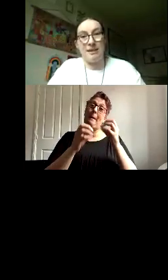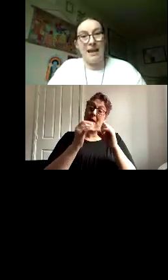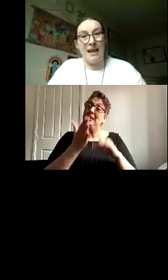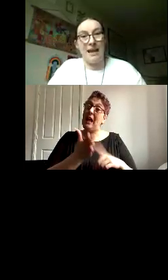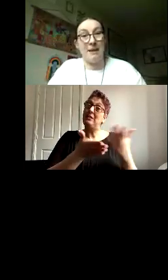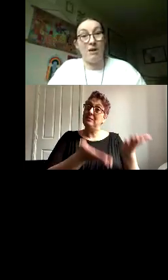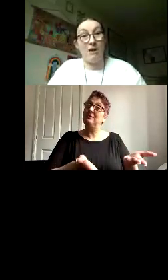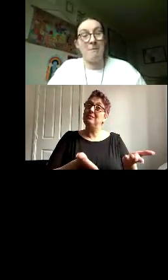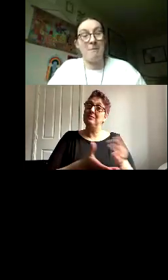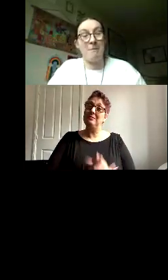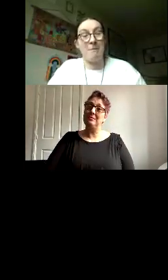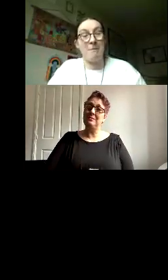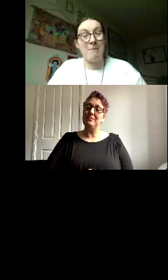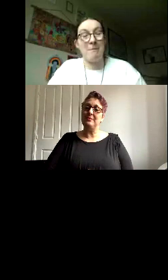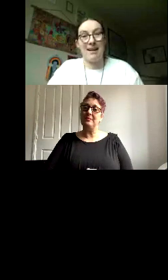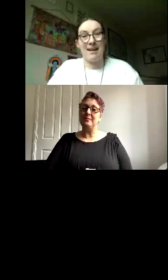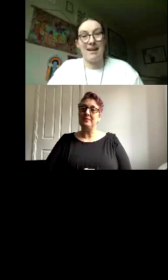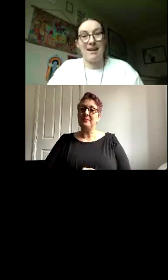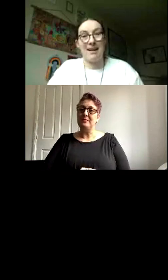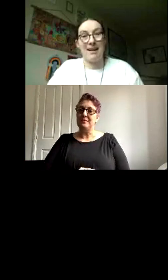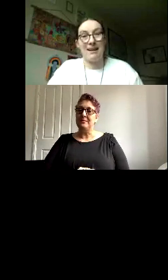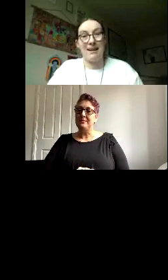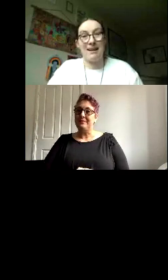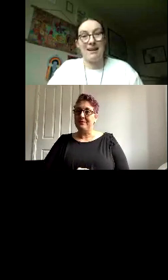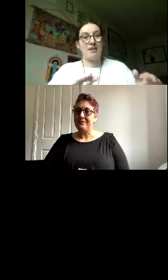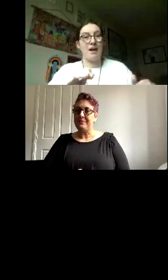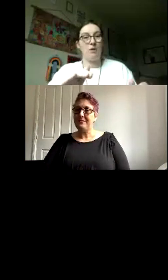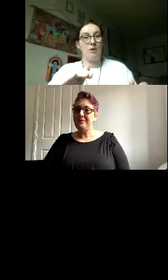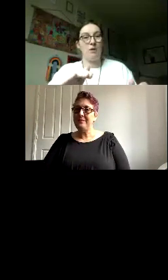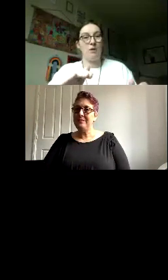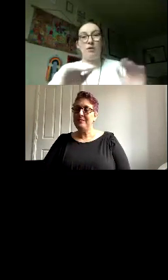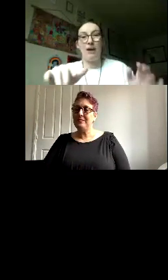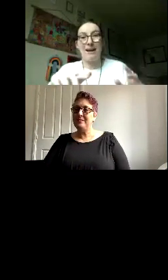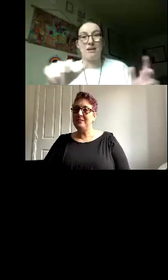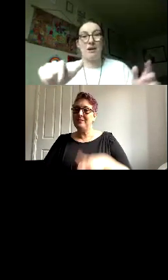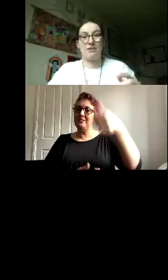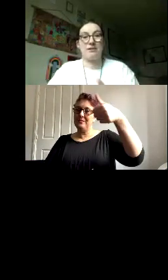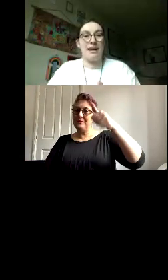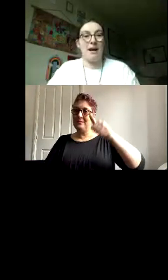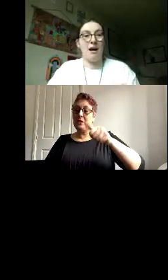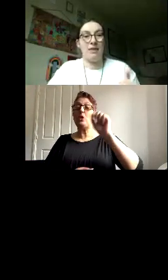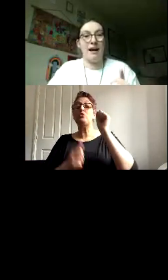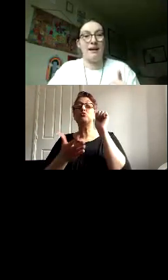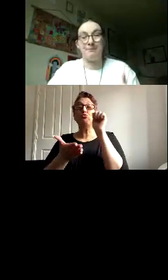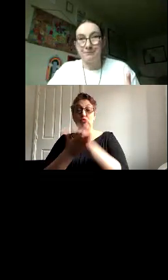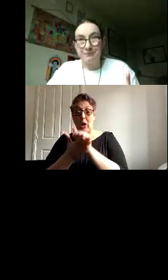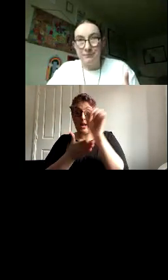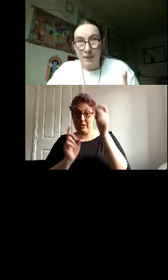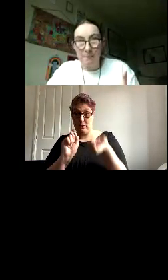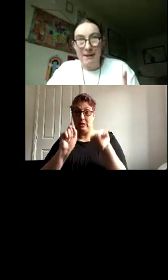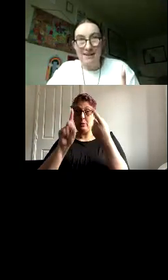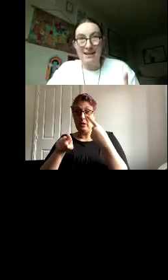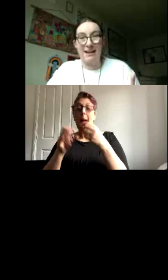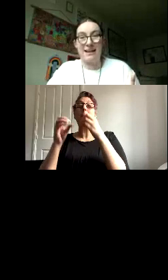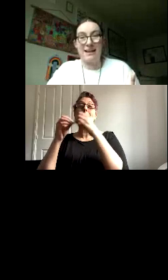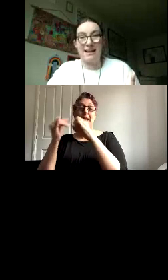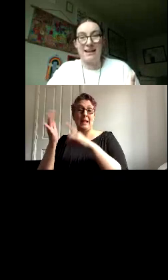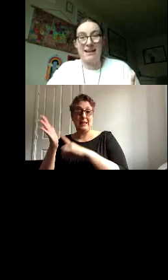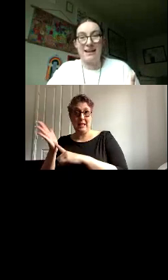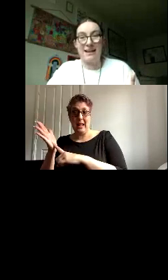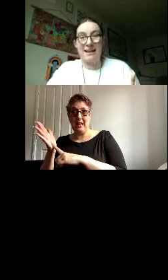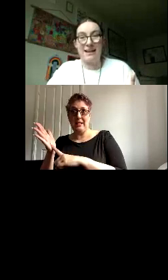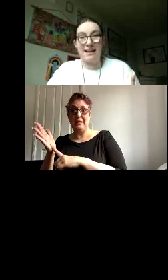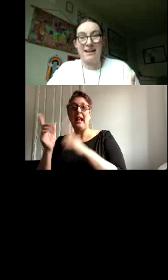through these remaining things then. So the correct answers here are that BSL